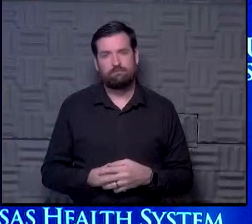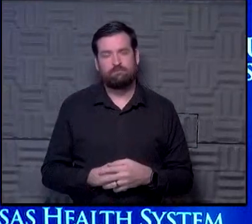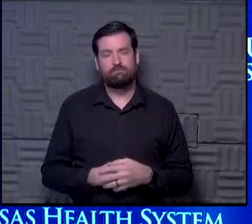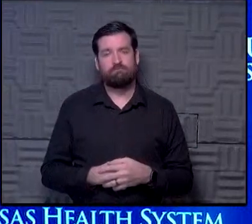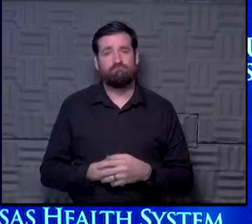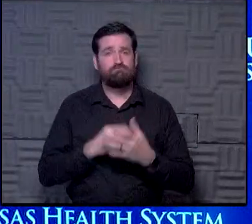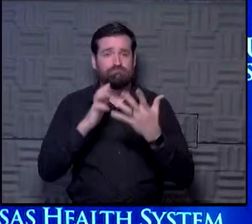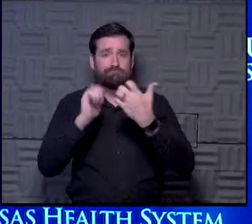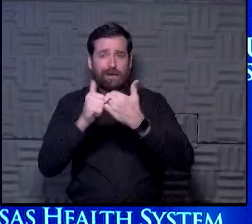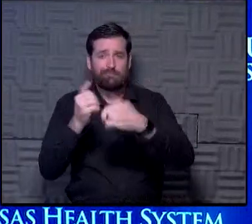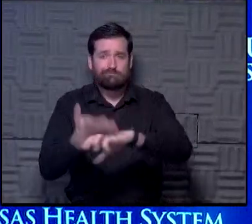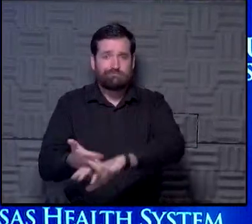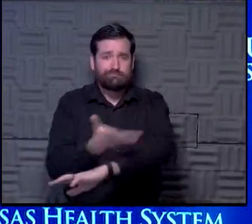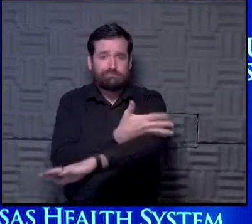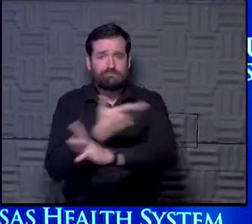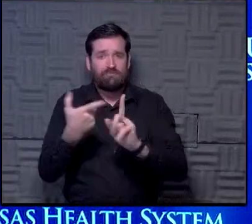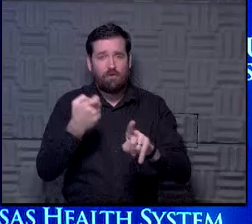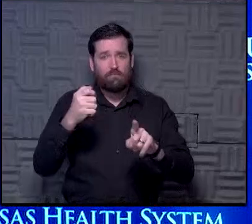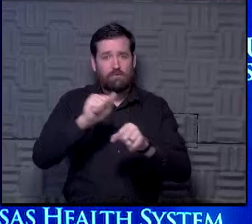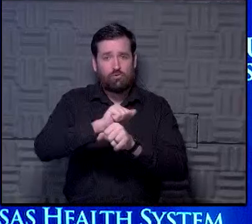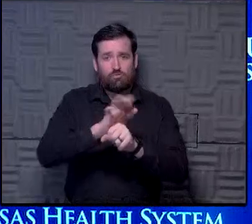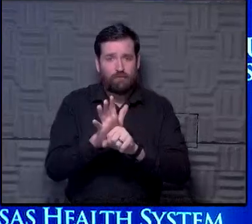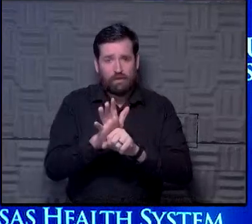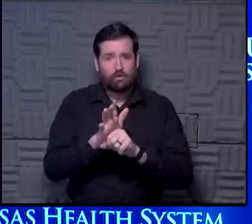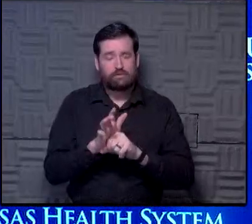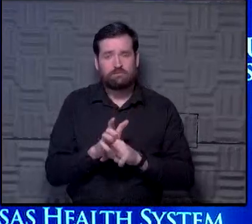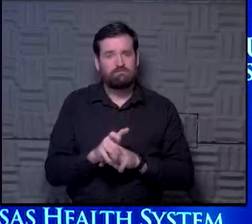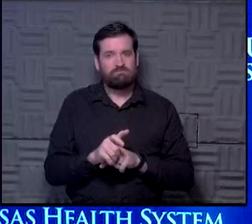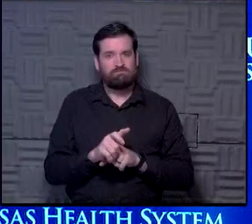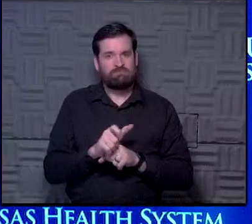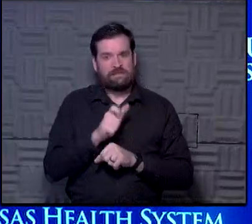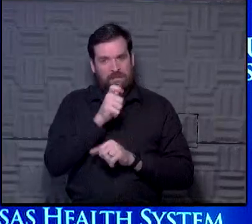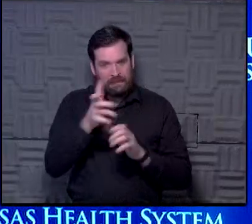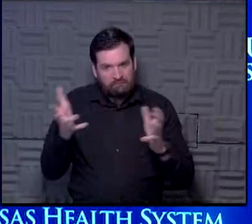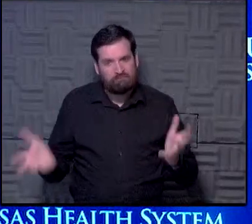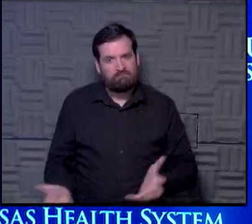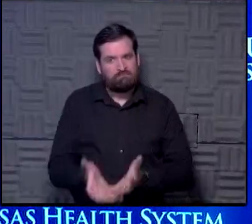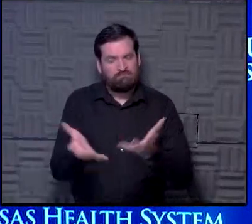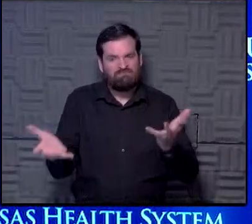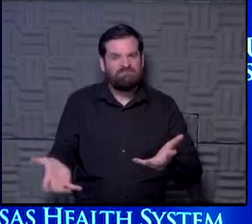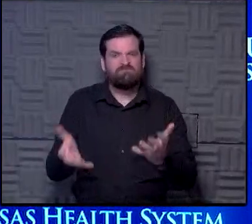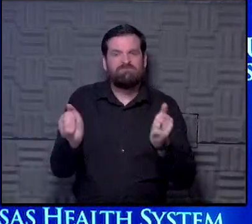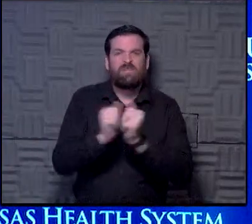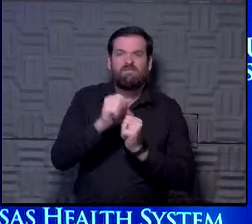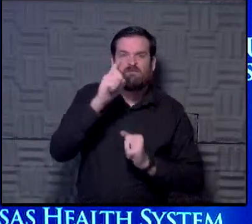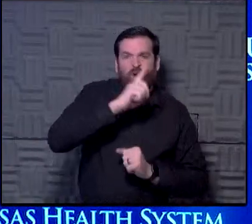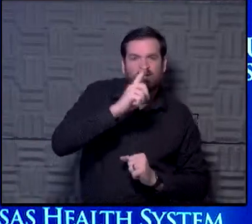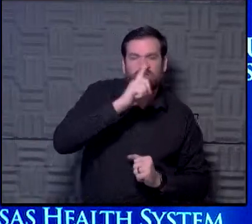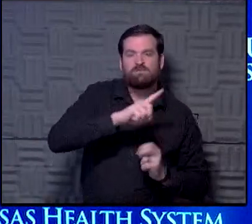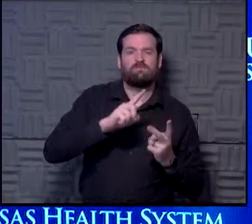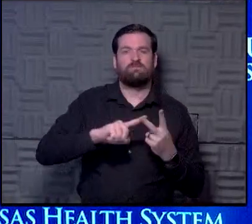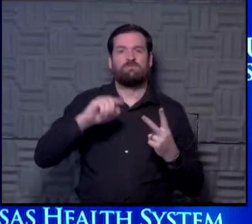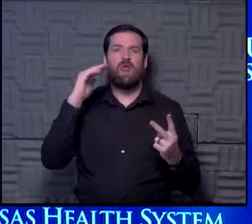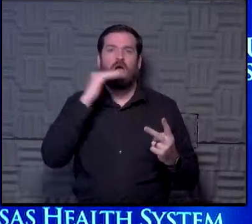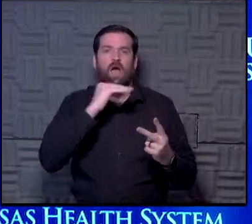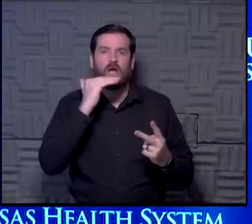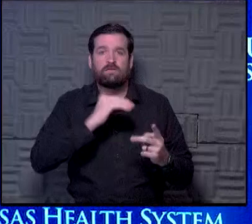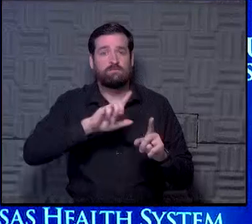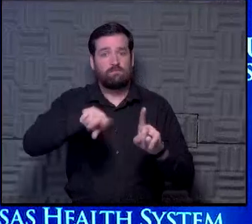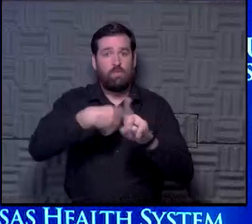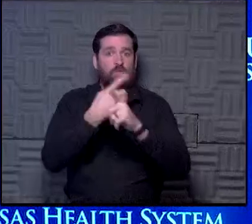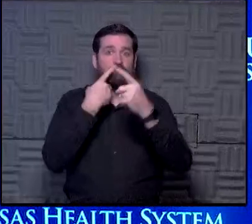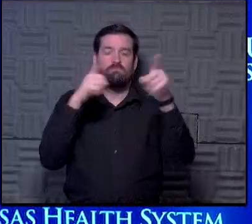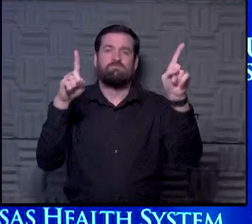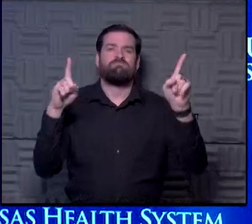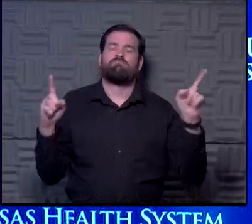to recovery from the coronavirus is not driven by falsehoods or lies. The only way to get there, and